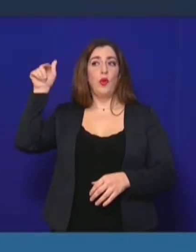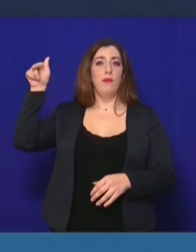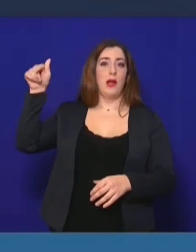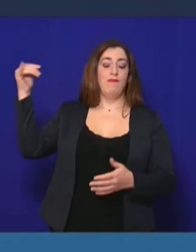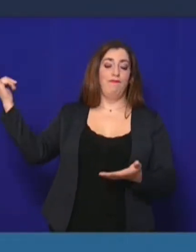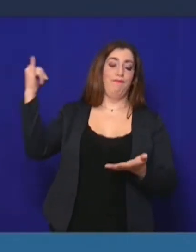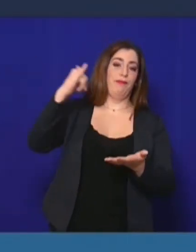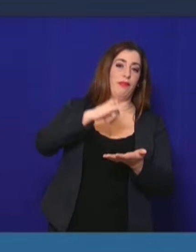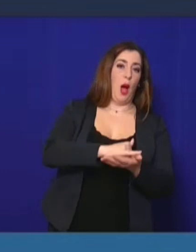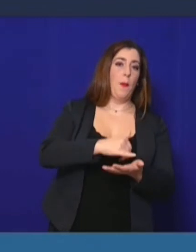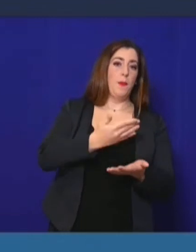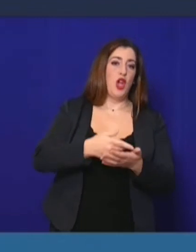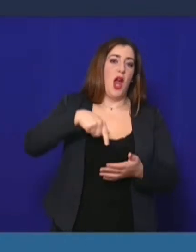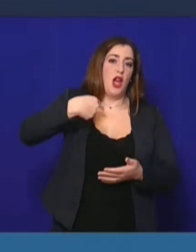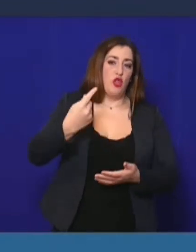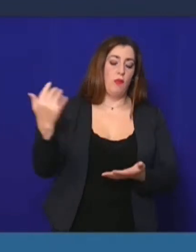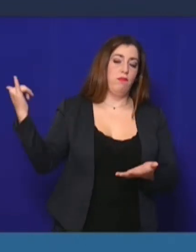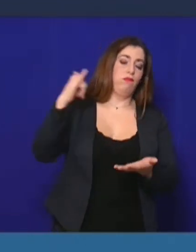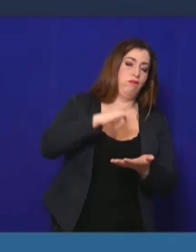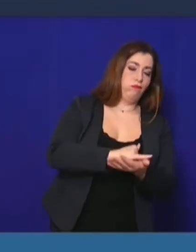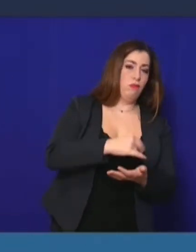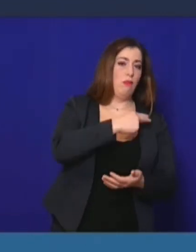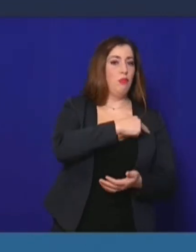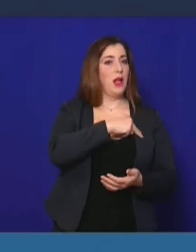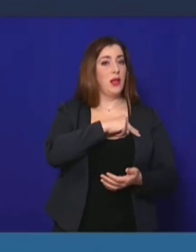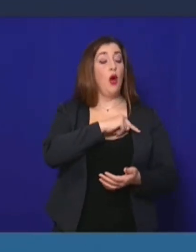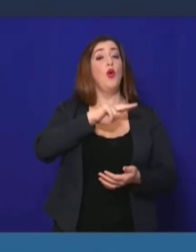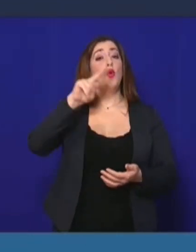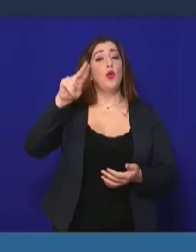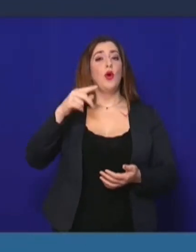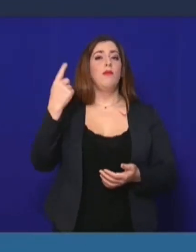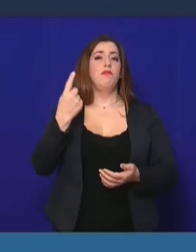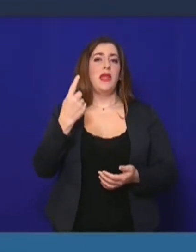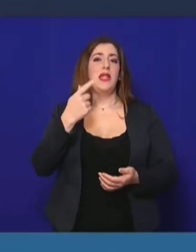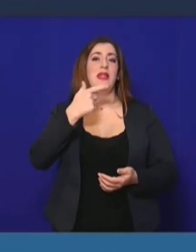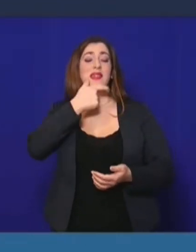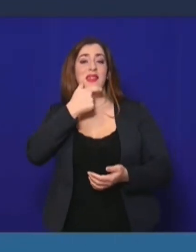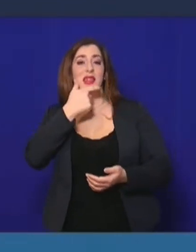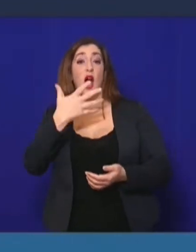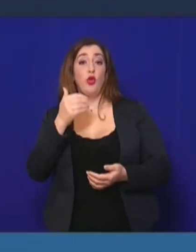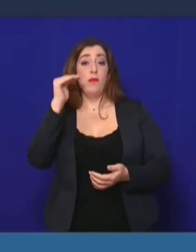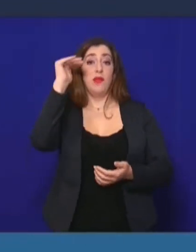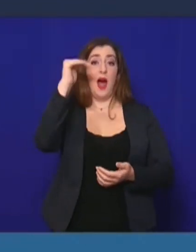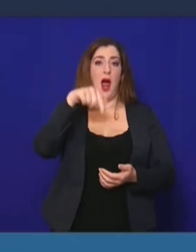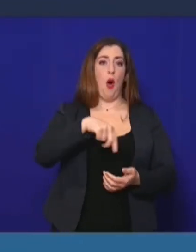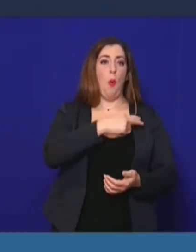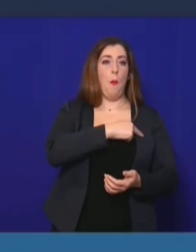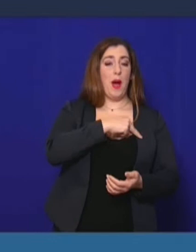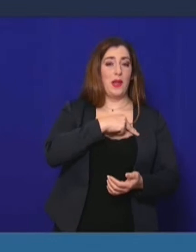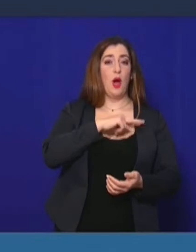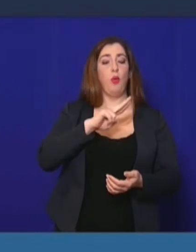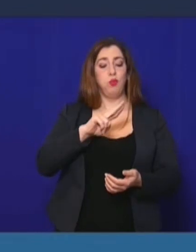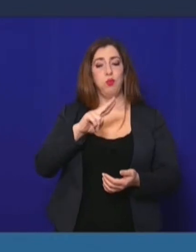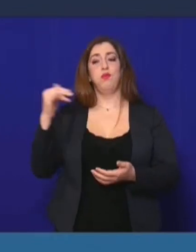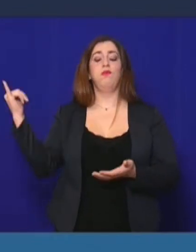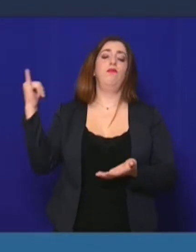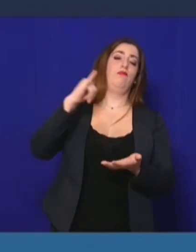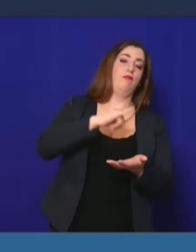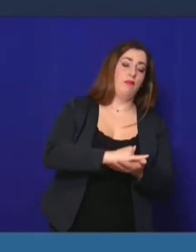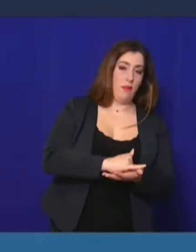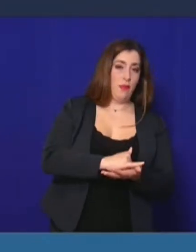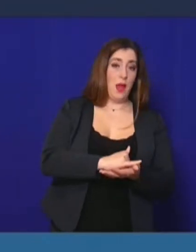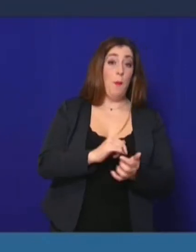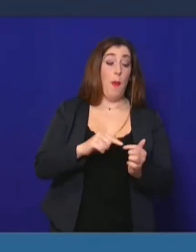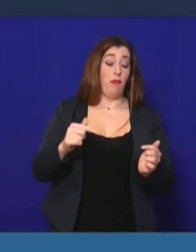qegħdin maqbudin l-Ingilterra dawk biss setgħu jiġu imma dawk setgħu jiġu b'testijiet li jkunu